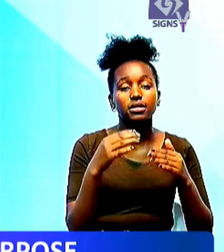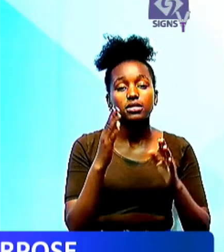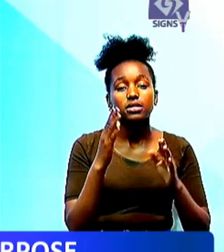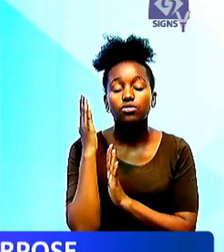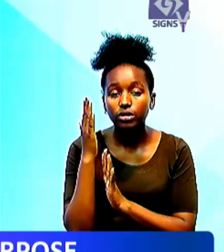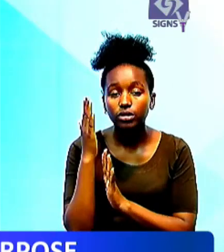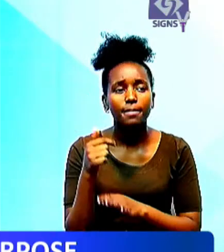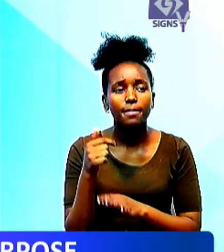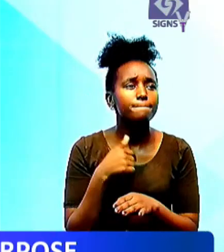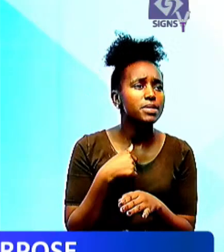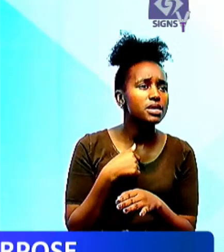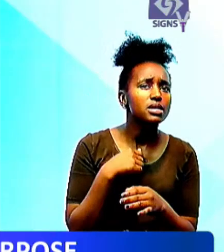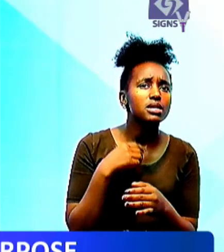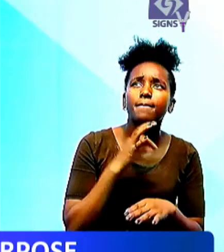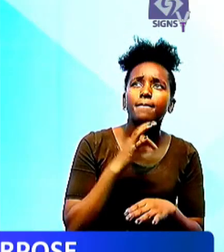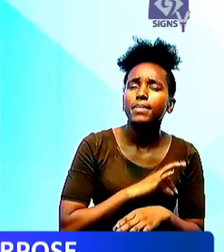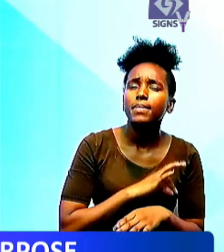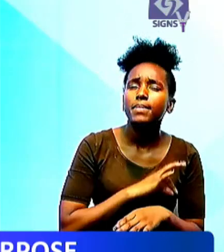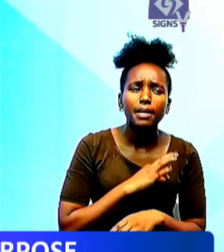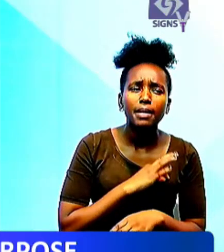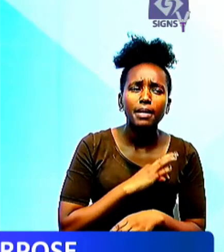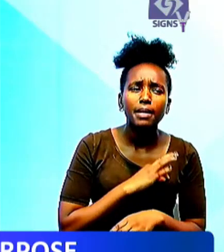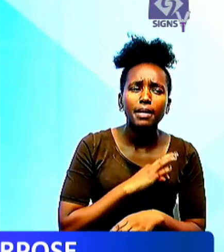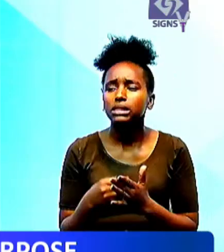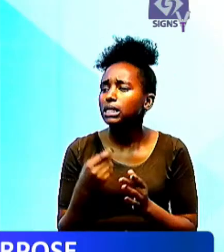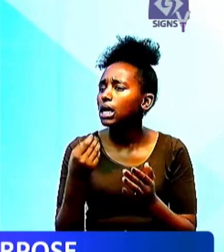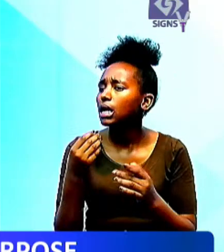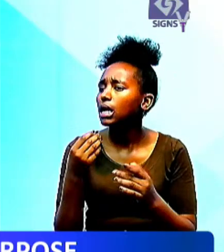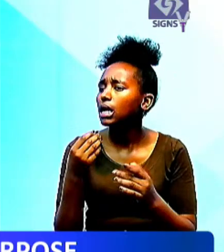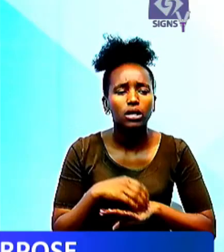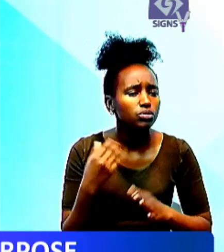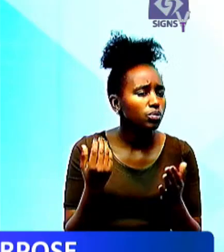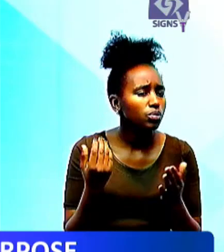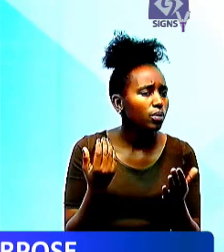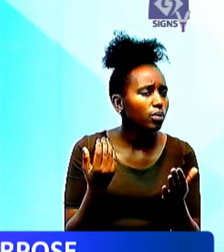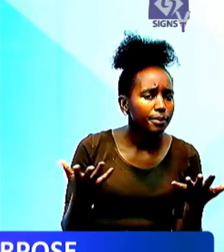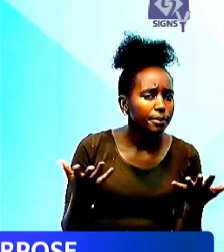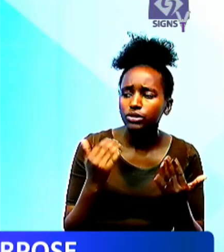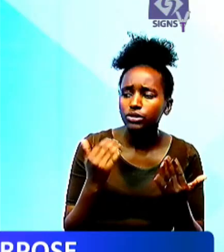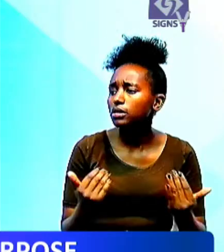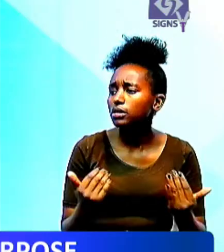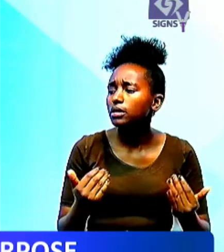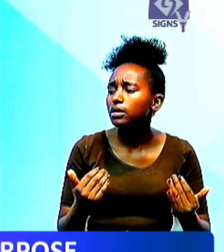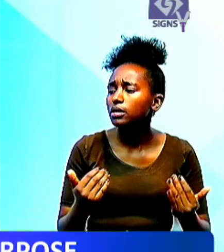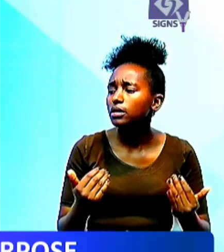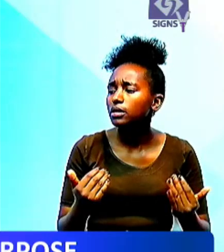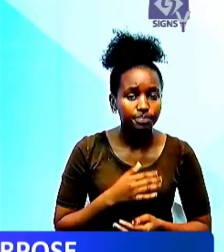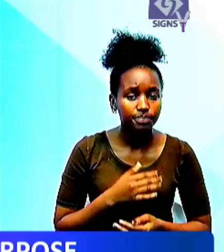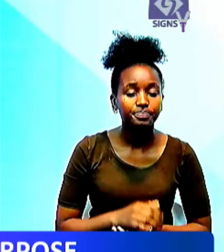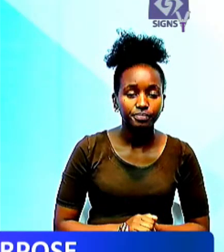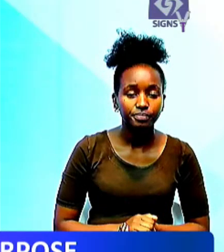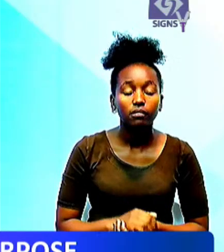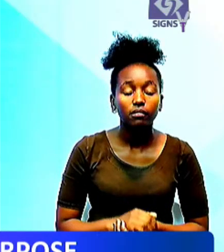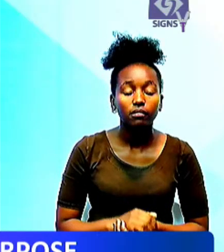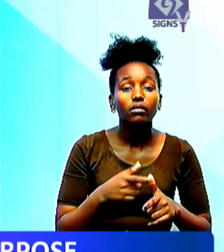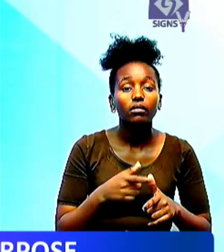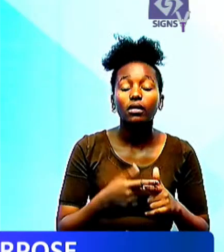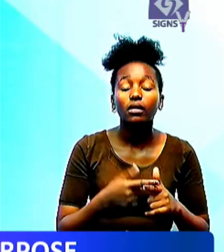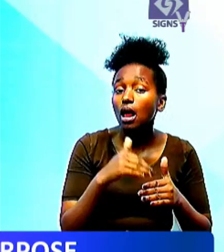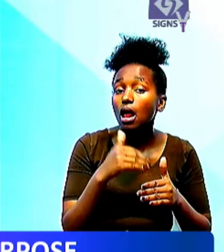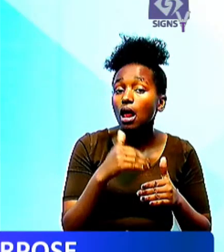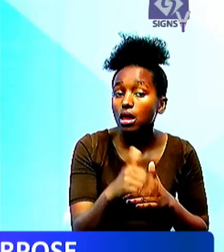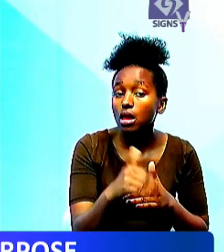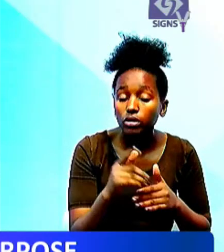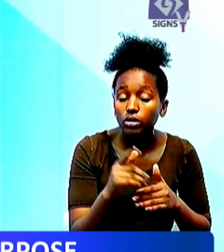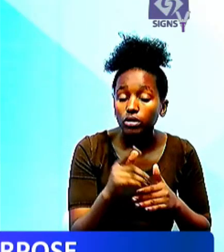my income security. Where do I stay? Secure your house, I secure your children's education. That's the thing. Yeah. Then you move from there, you go to where you